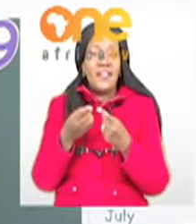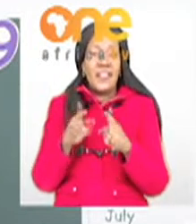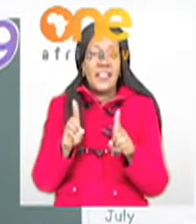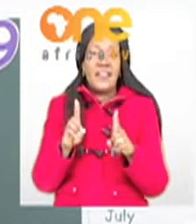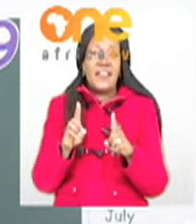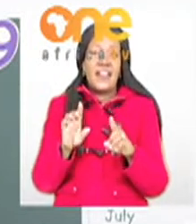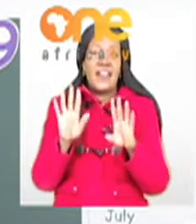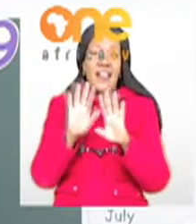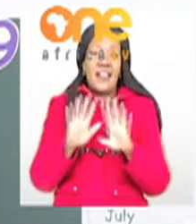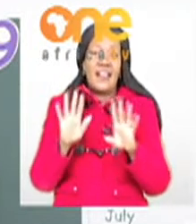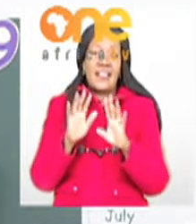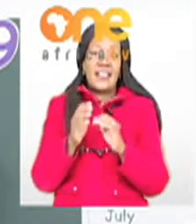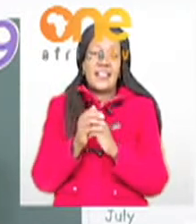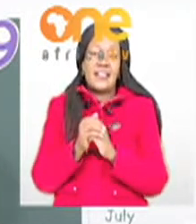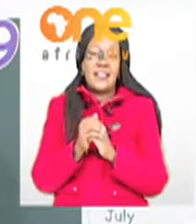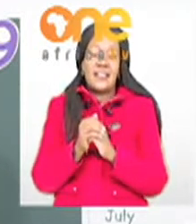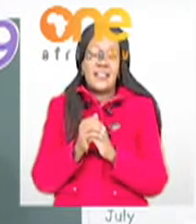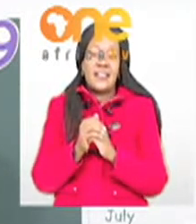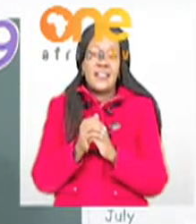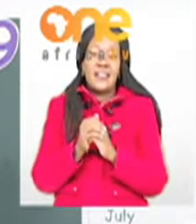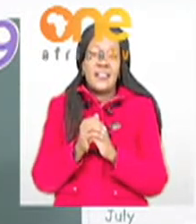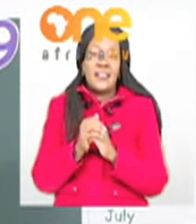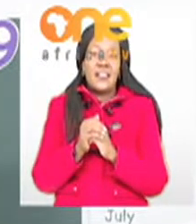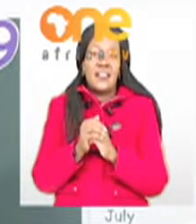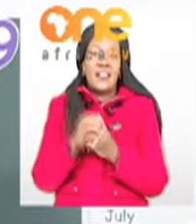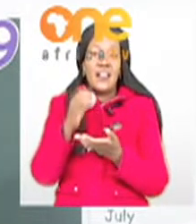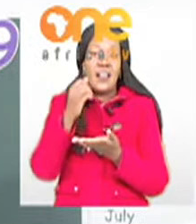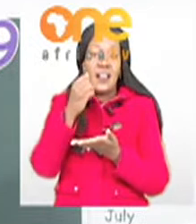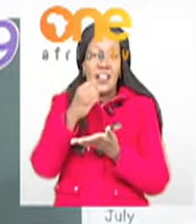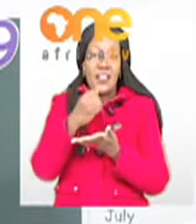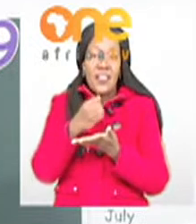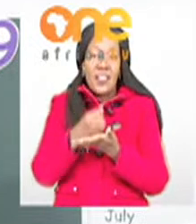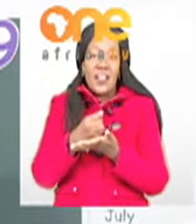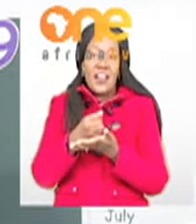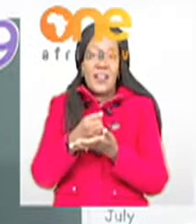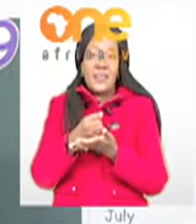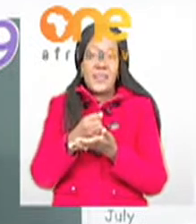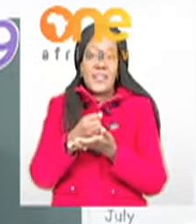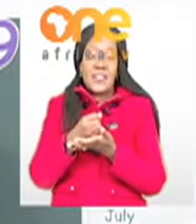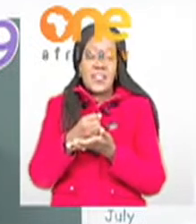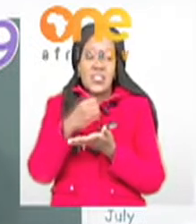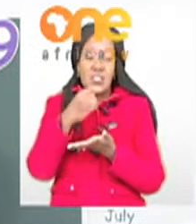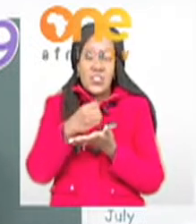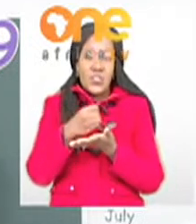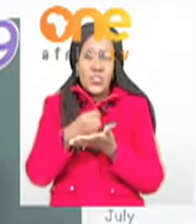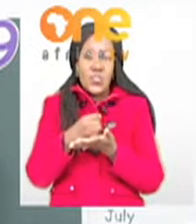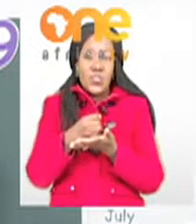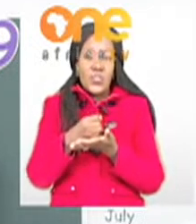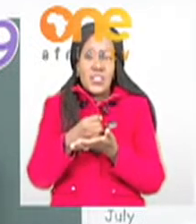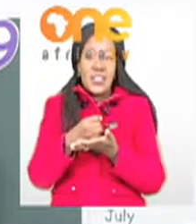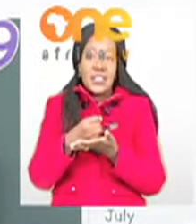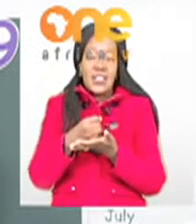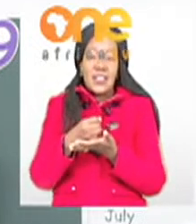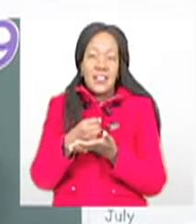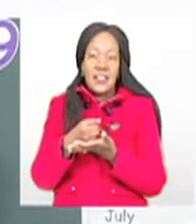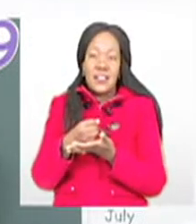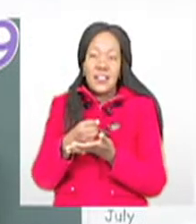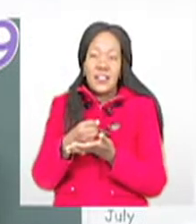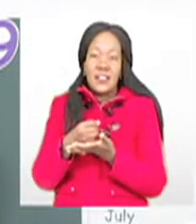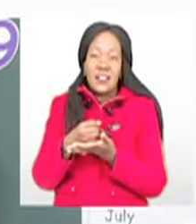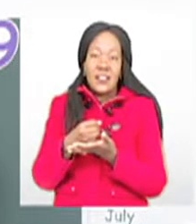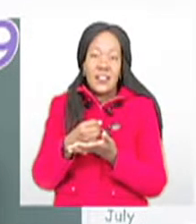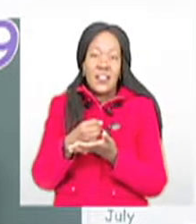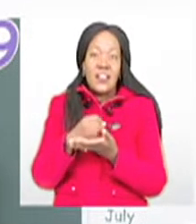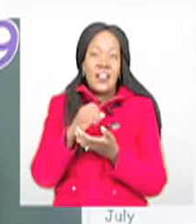colors. Let's count the cups that I have here with me.